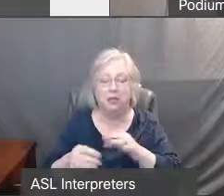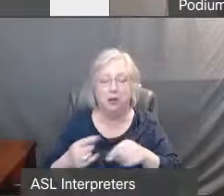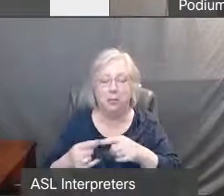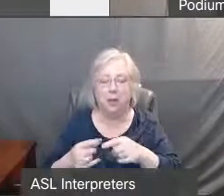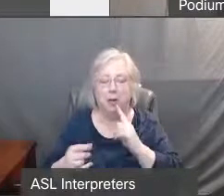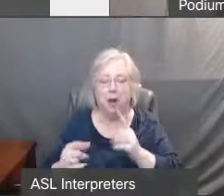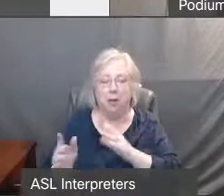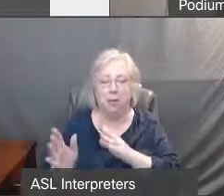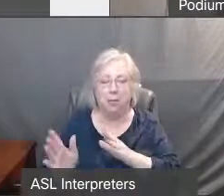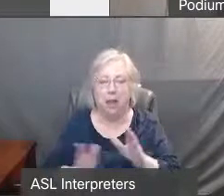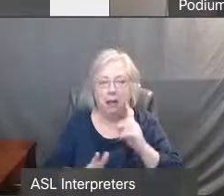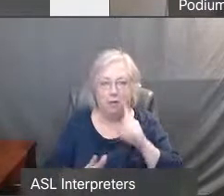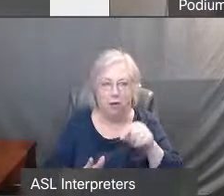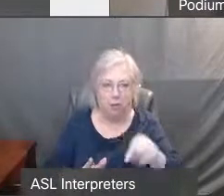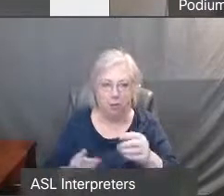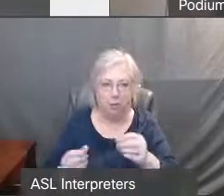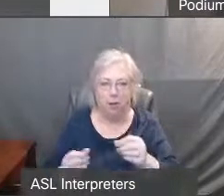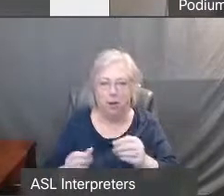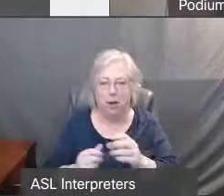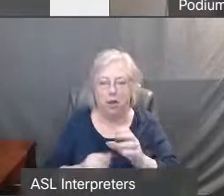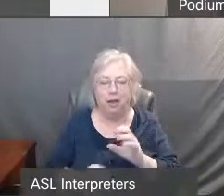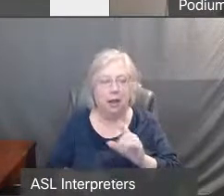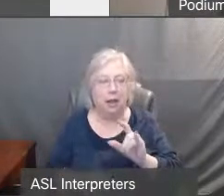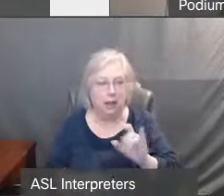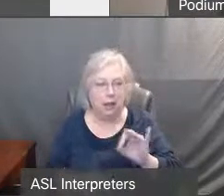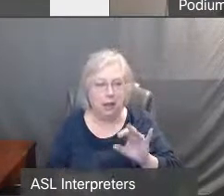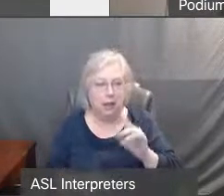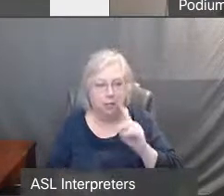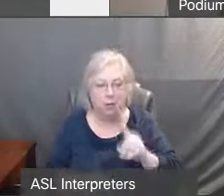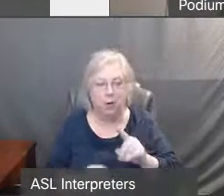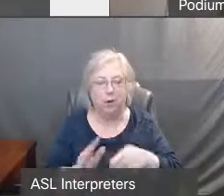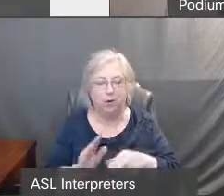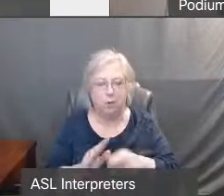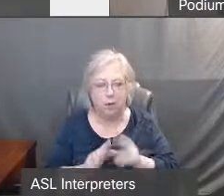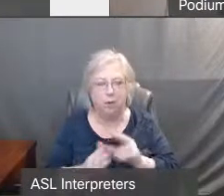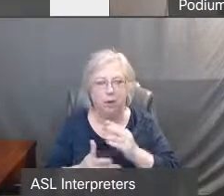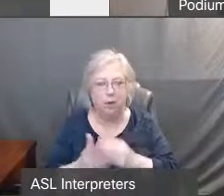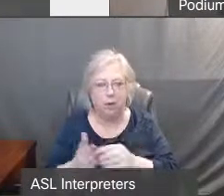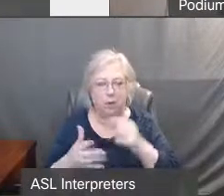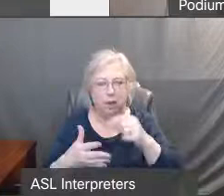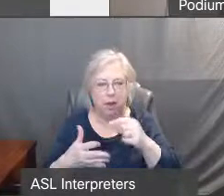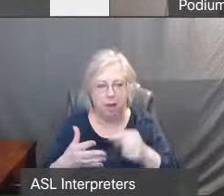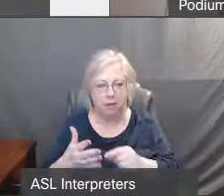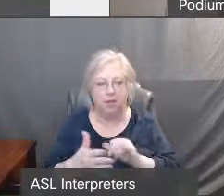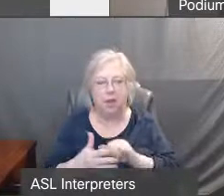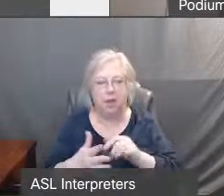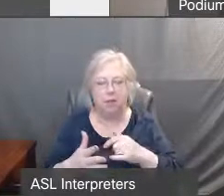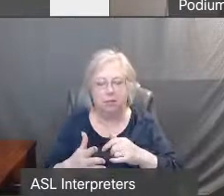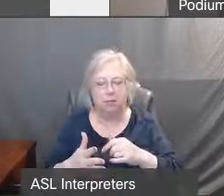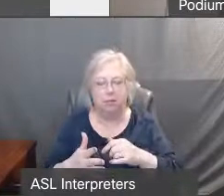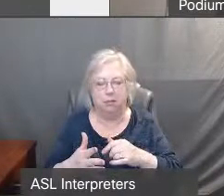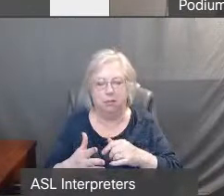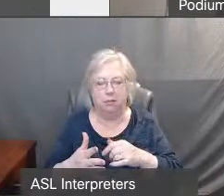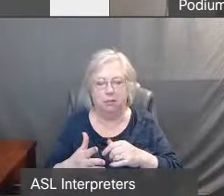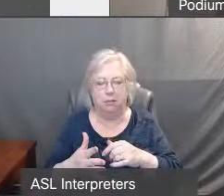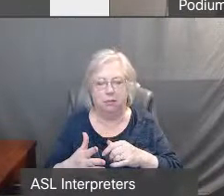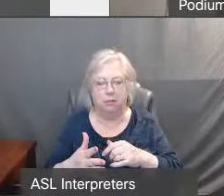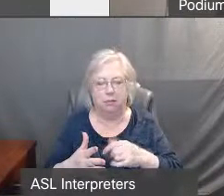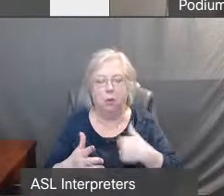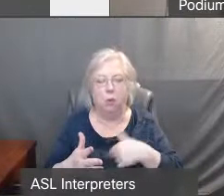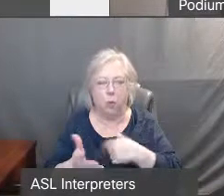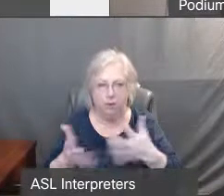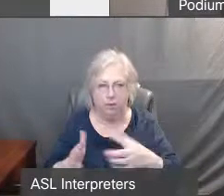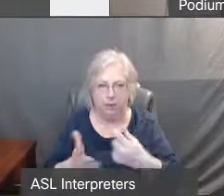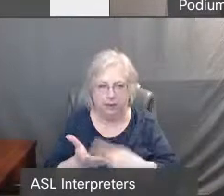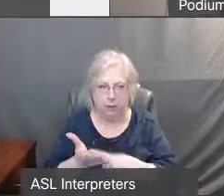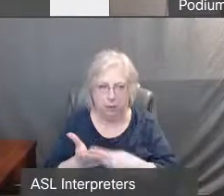the property. Cliff will go through some of the items that we have discussed with